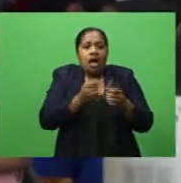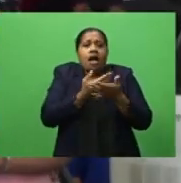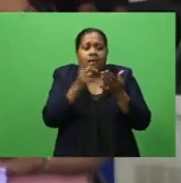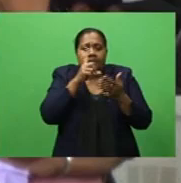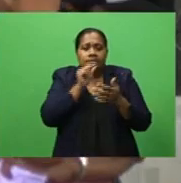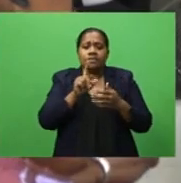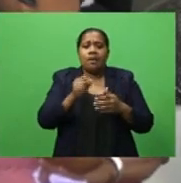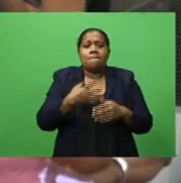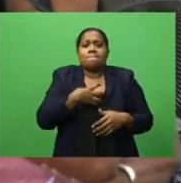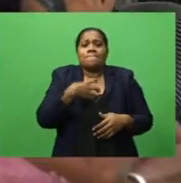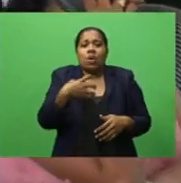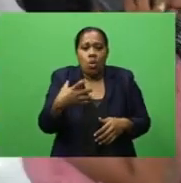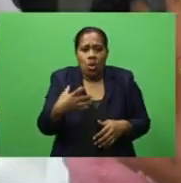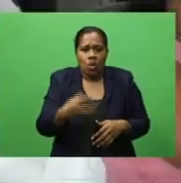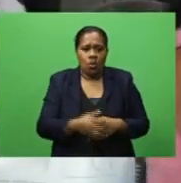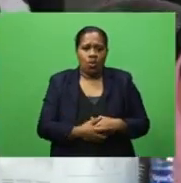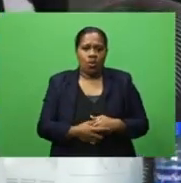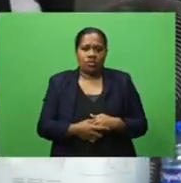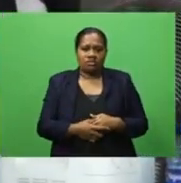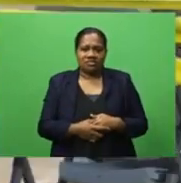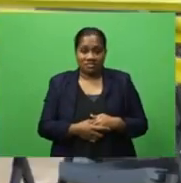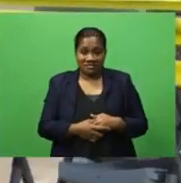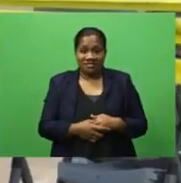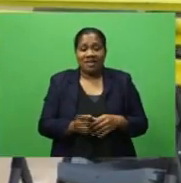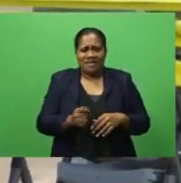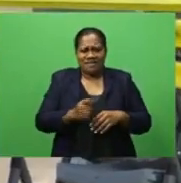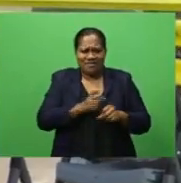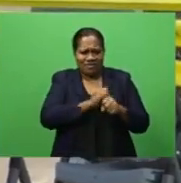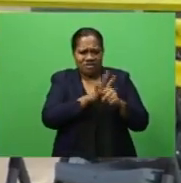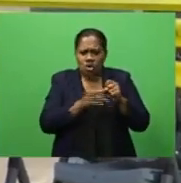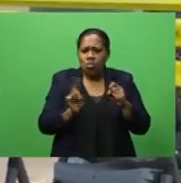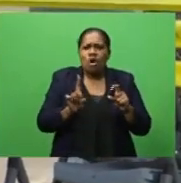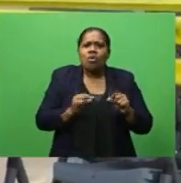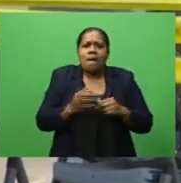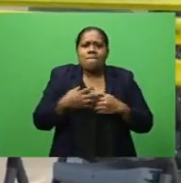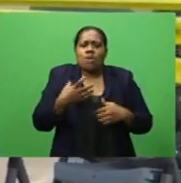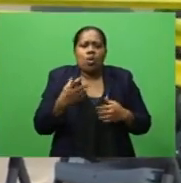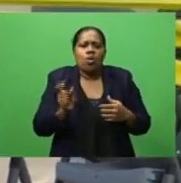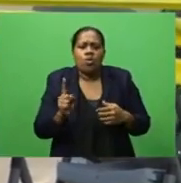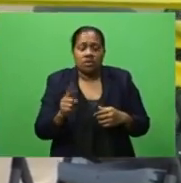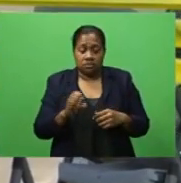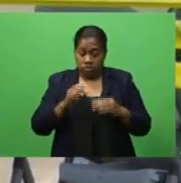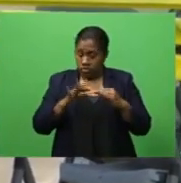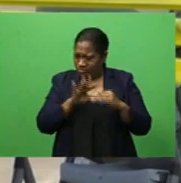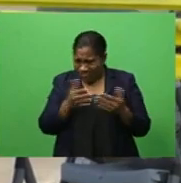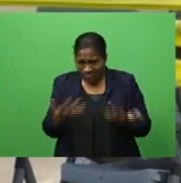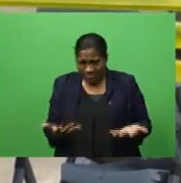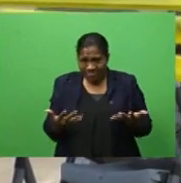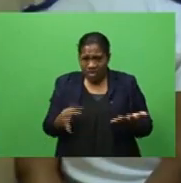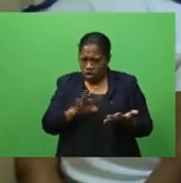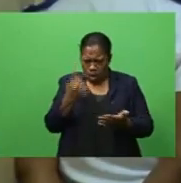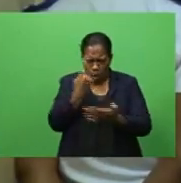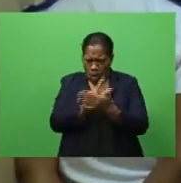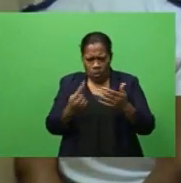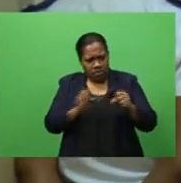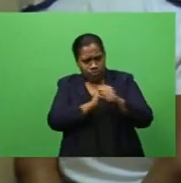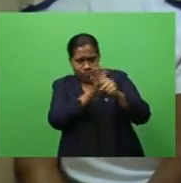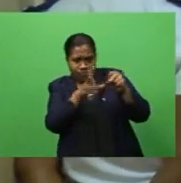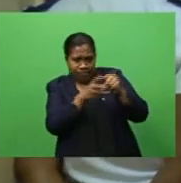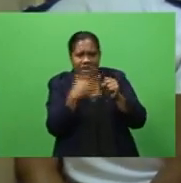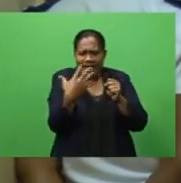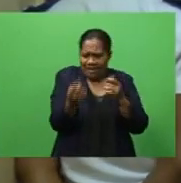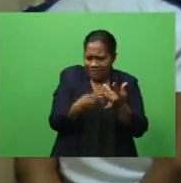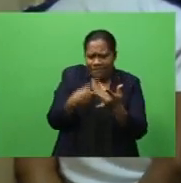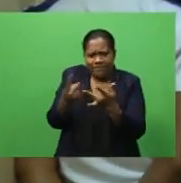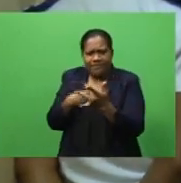The public health teams are monitoring the situation on the ground and educating Fijians not only regarding COVID-19 but also other